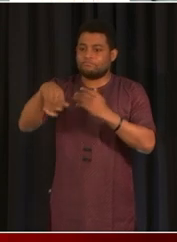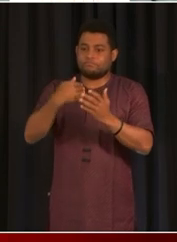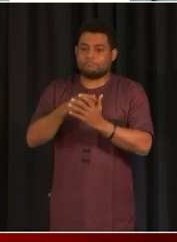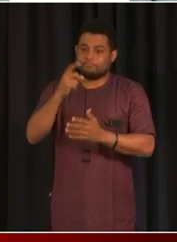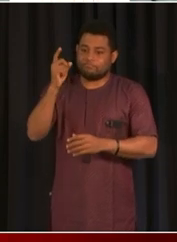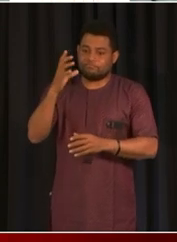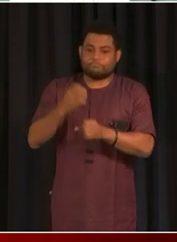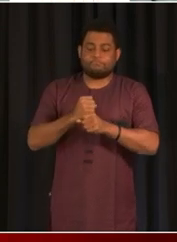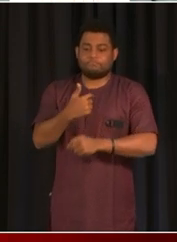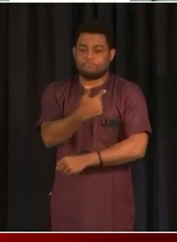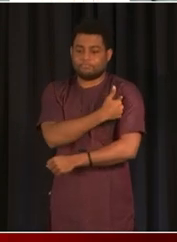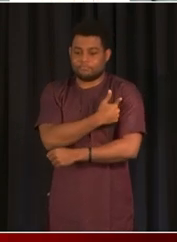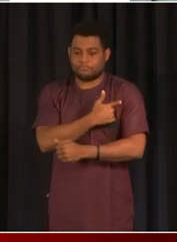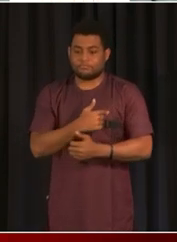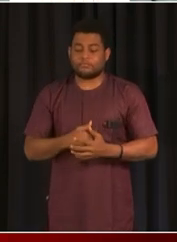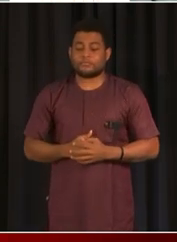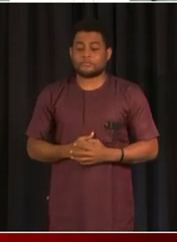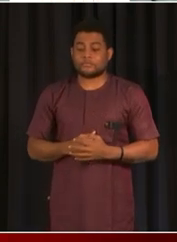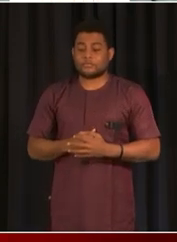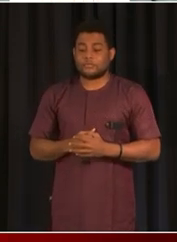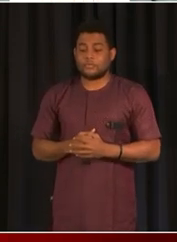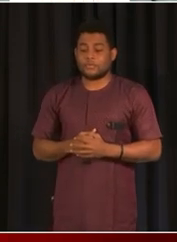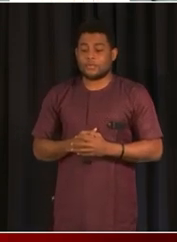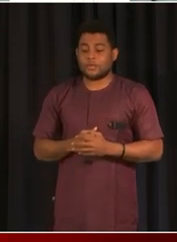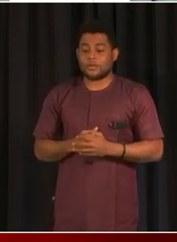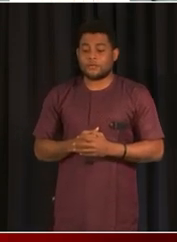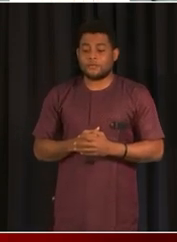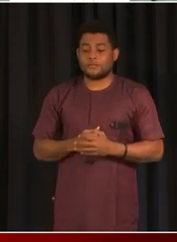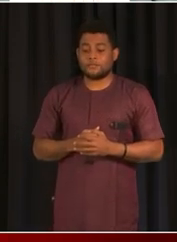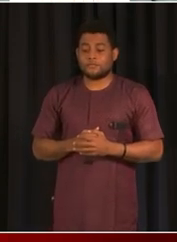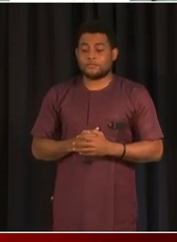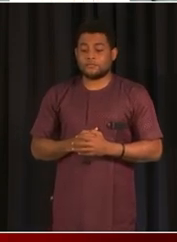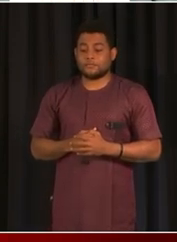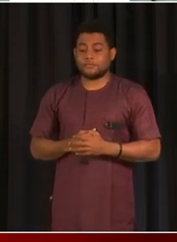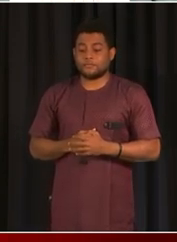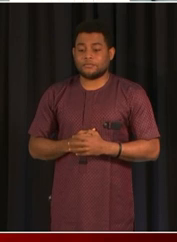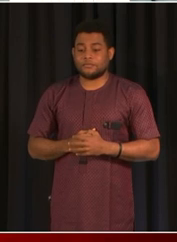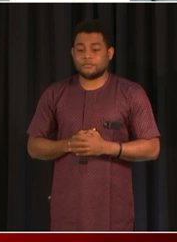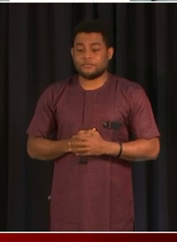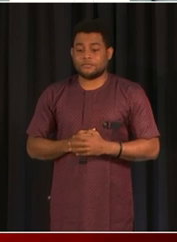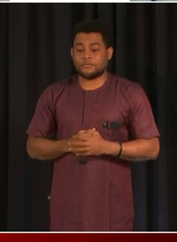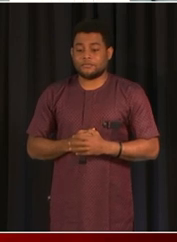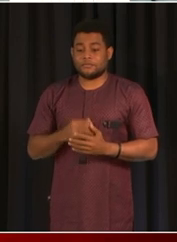DC government employees that would be impacted, for the paramedics and the EMTs,